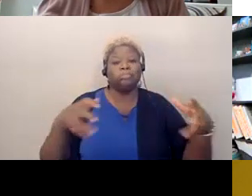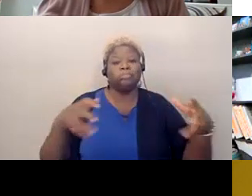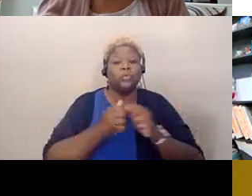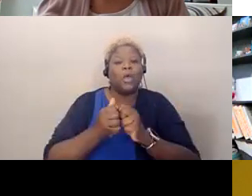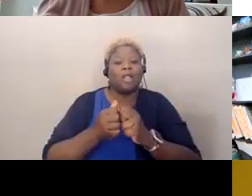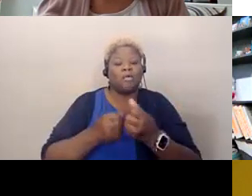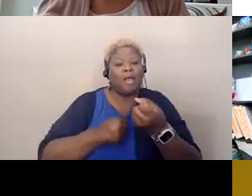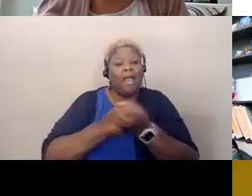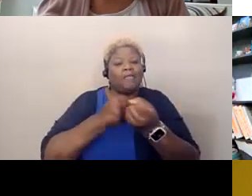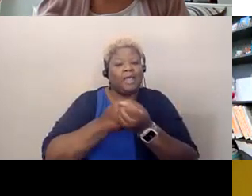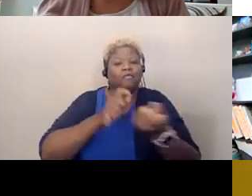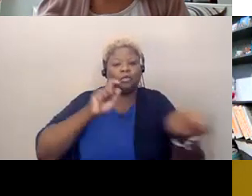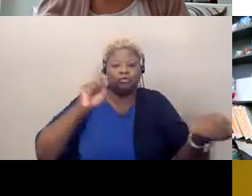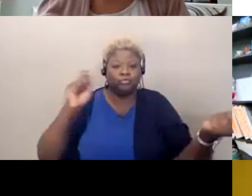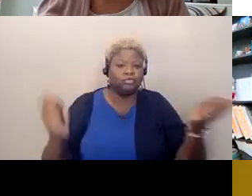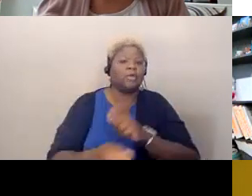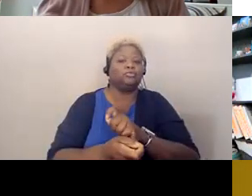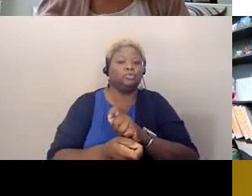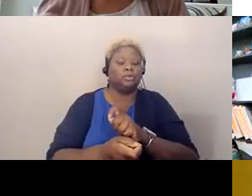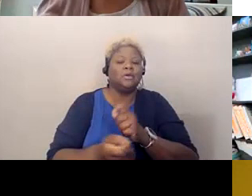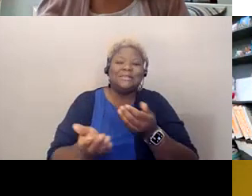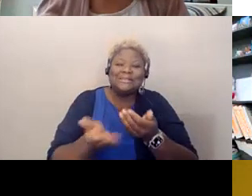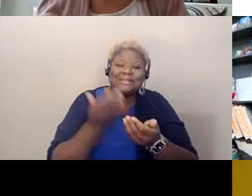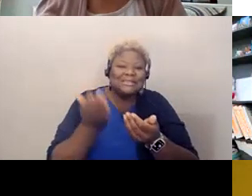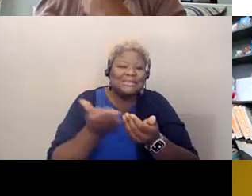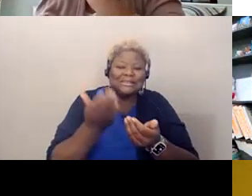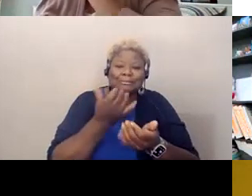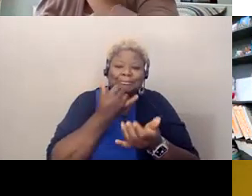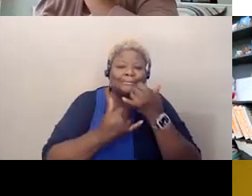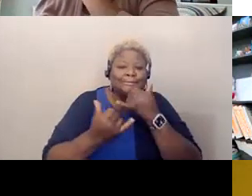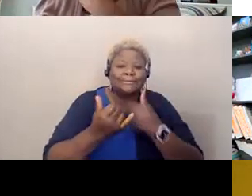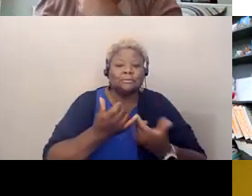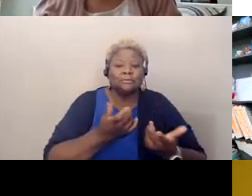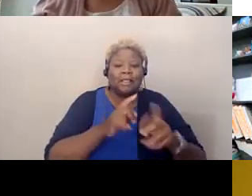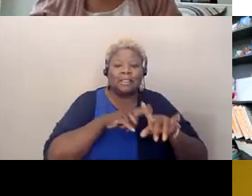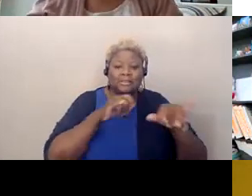changes needed to address these easily corrected system shortcomings. Thank you.